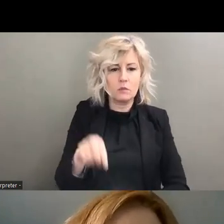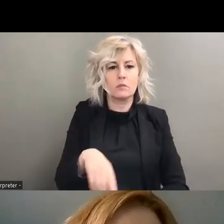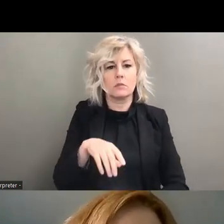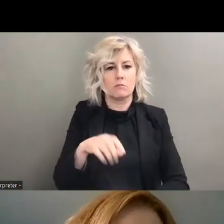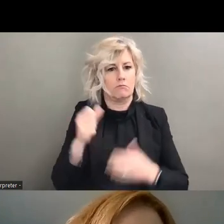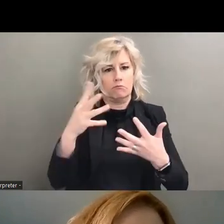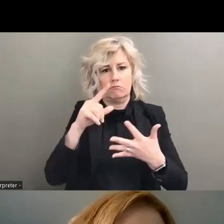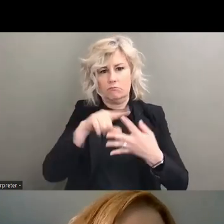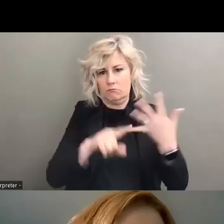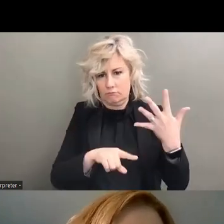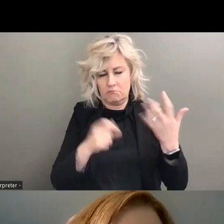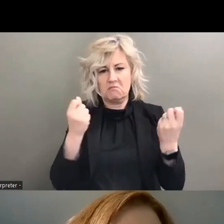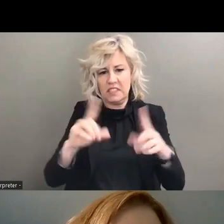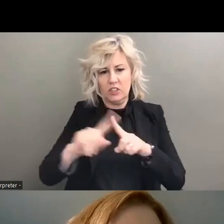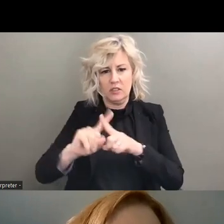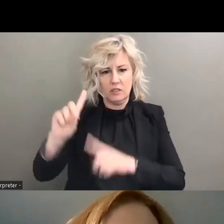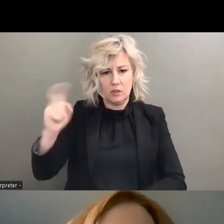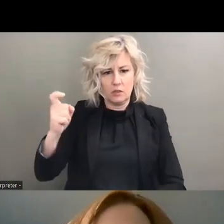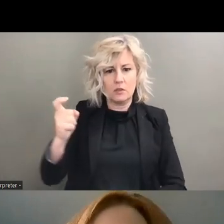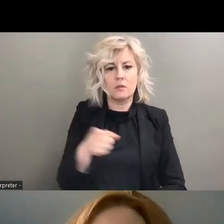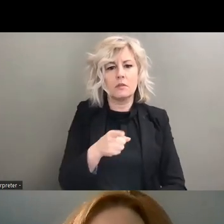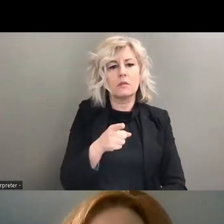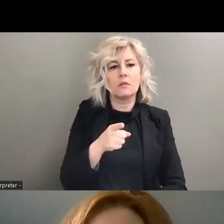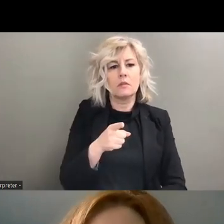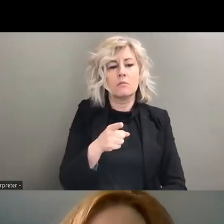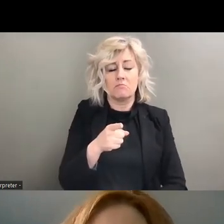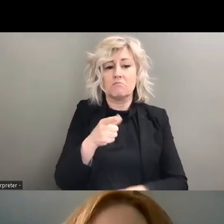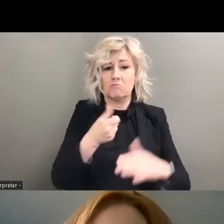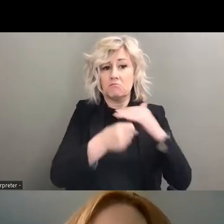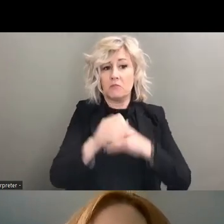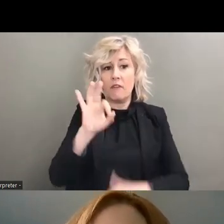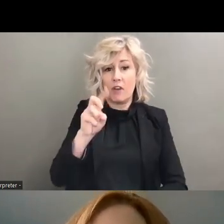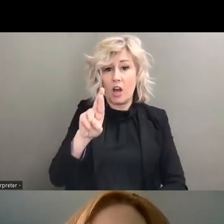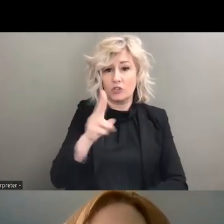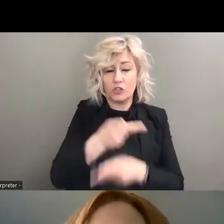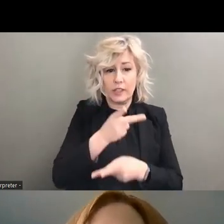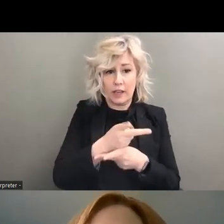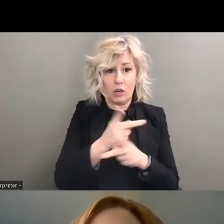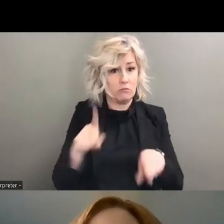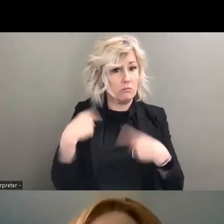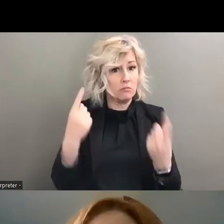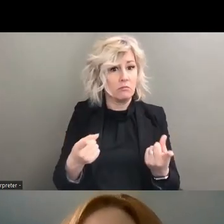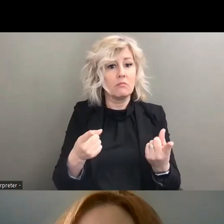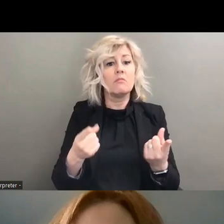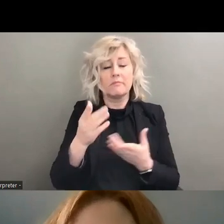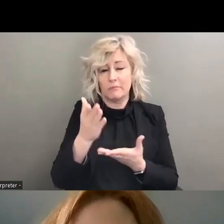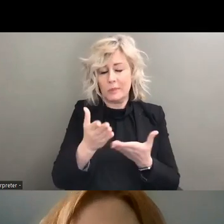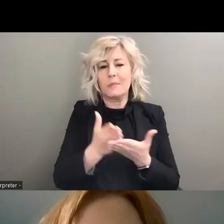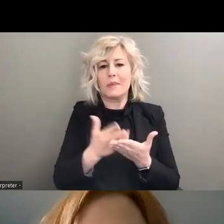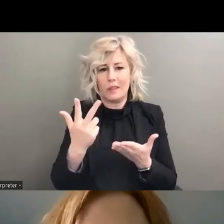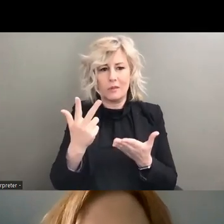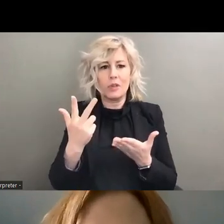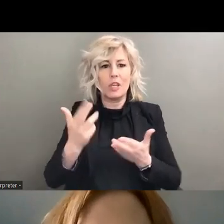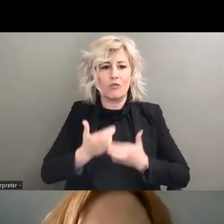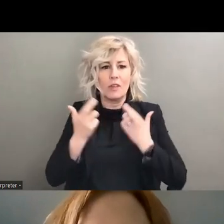number of diagnoses there, has been in foster care. So has been most likely in some of the residential placements that